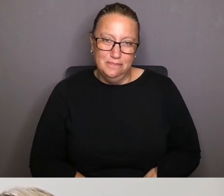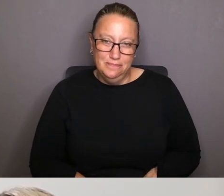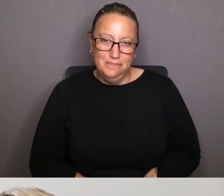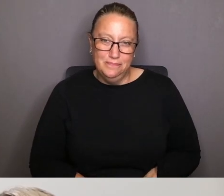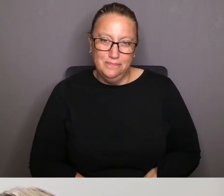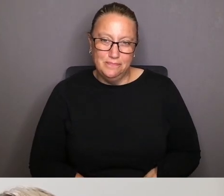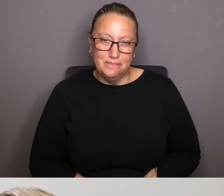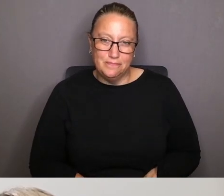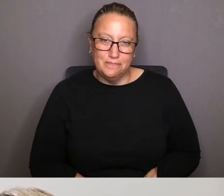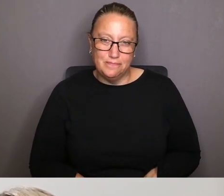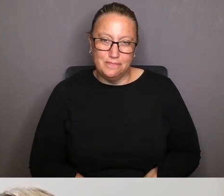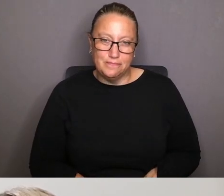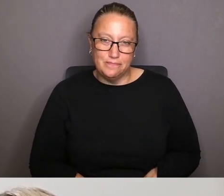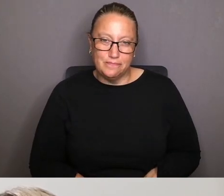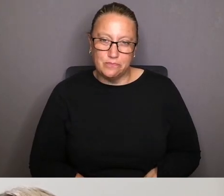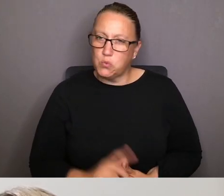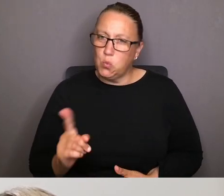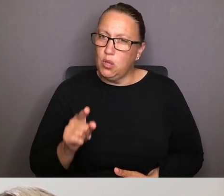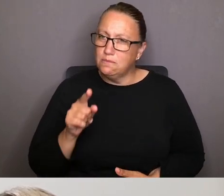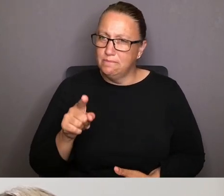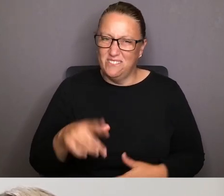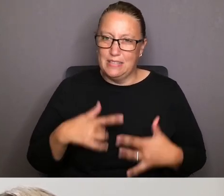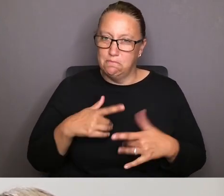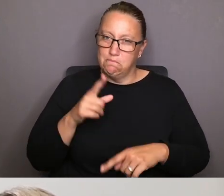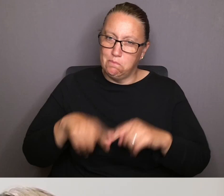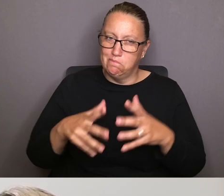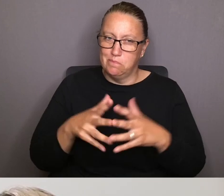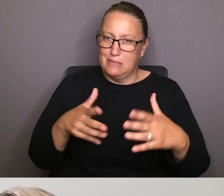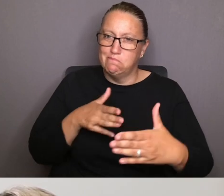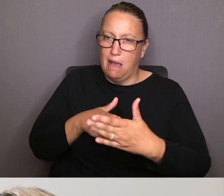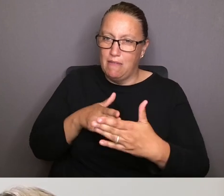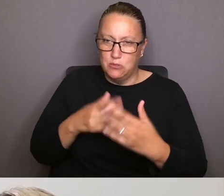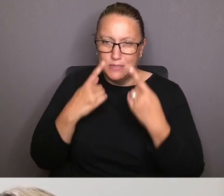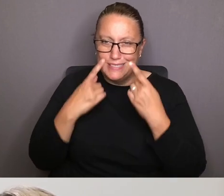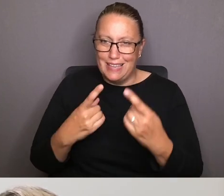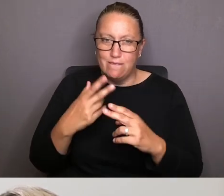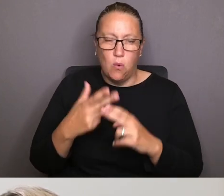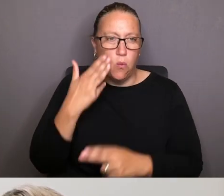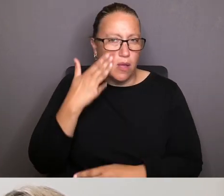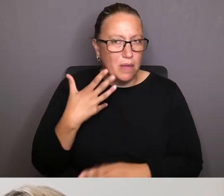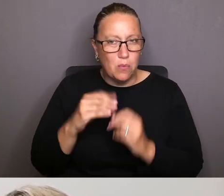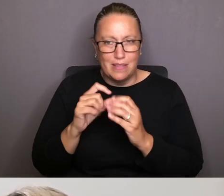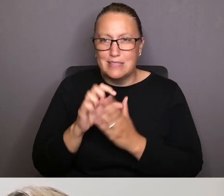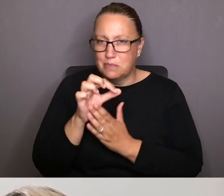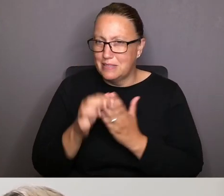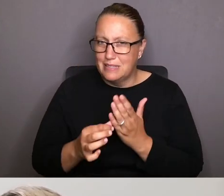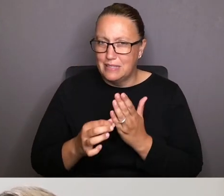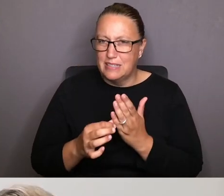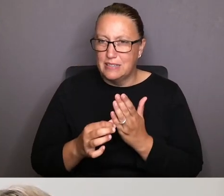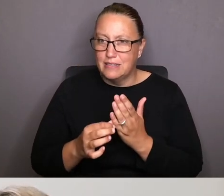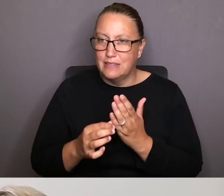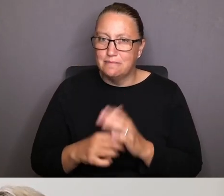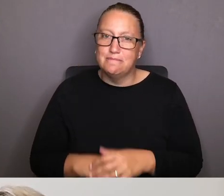So coming in, what were the biggest barriers you found for women with disabilities to other